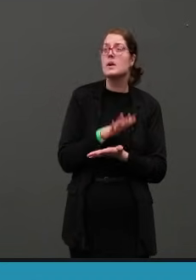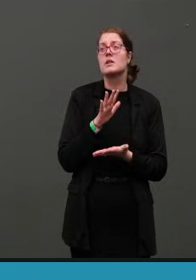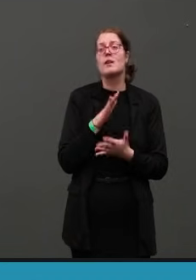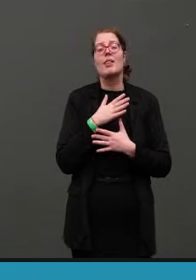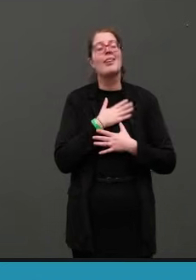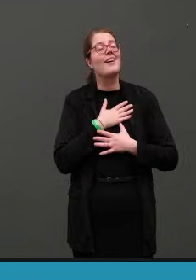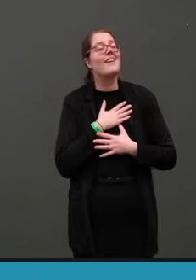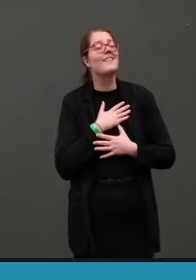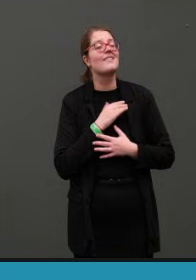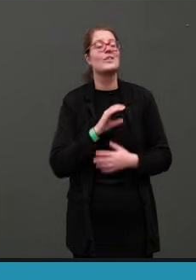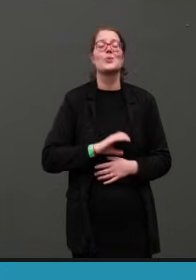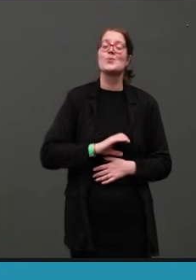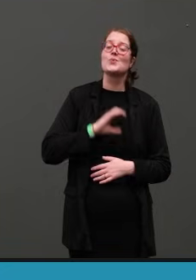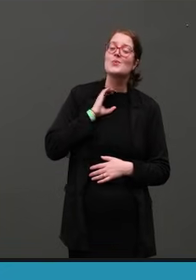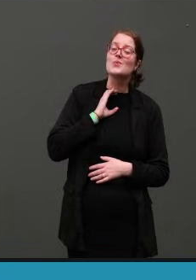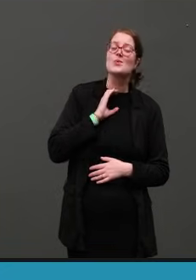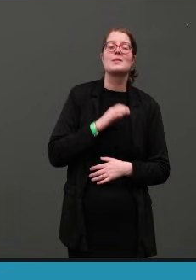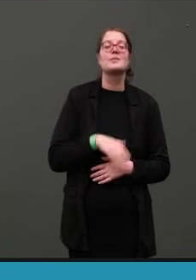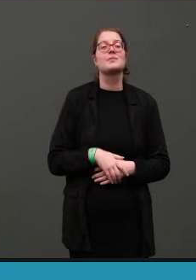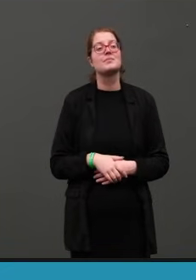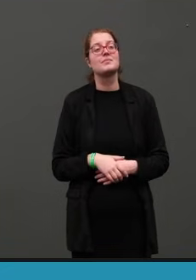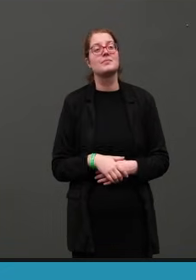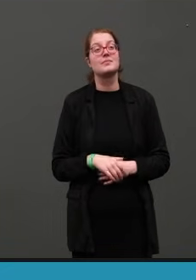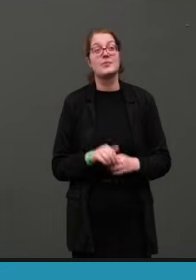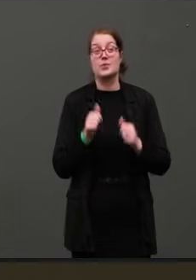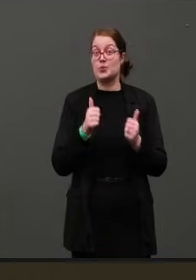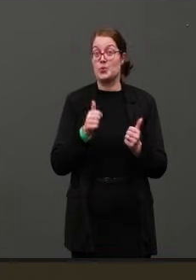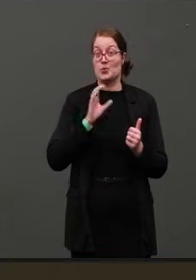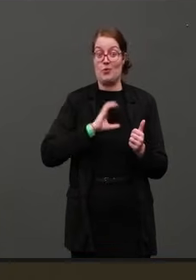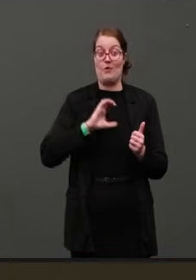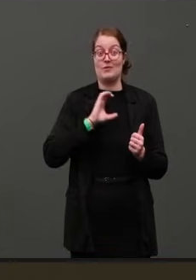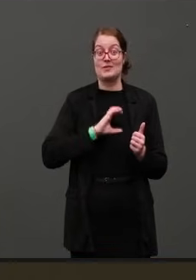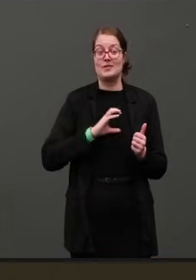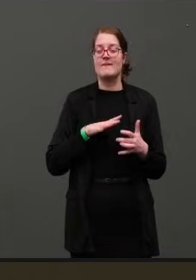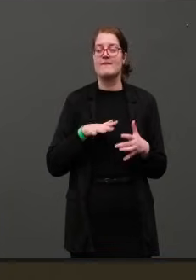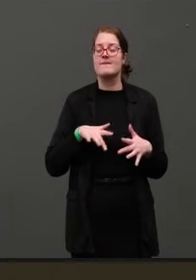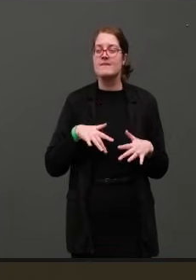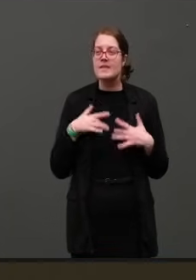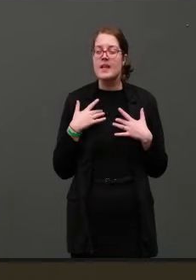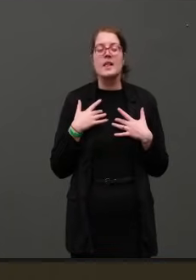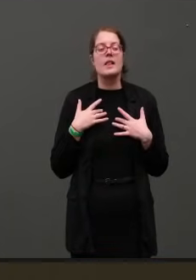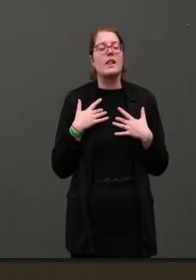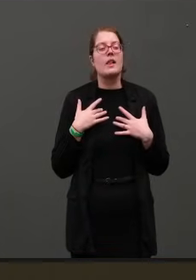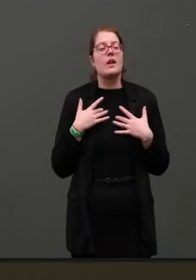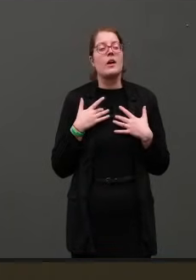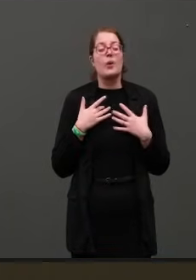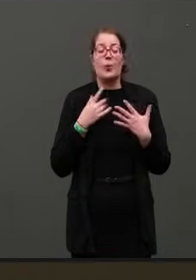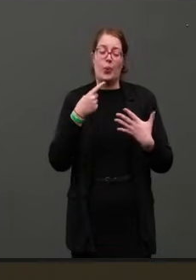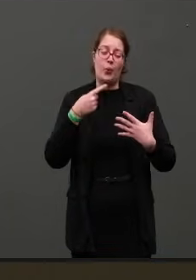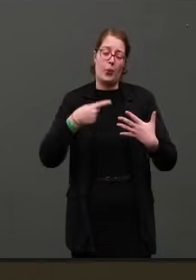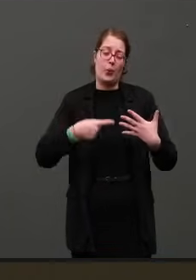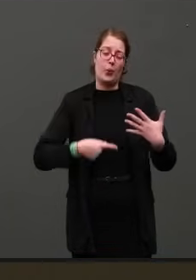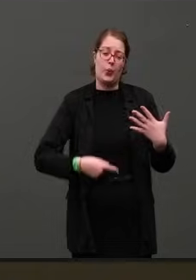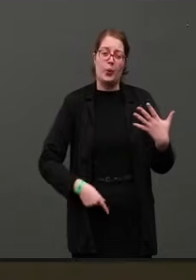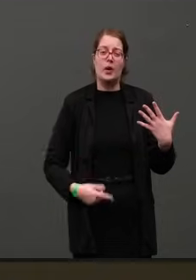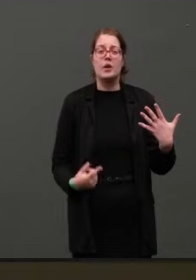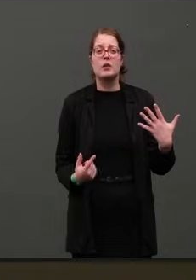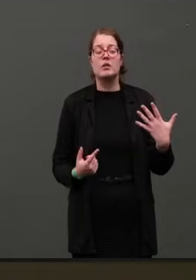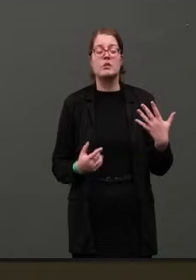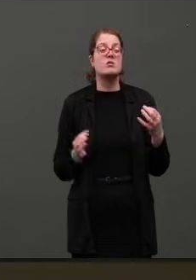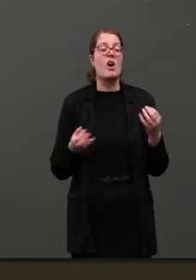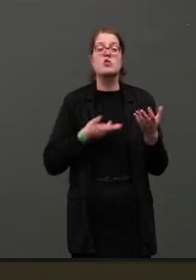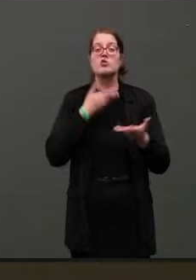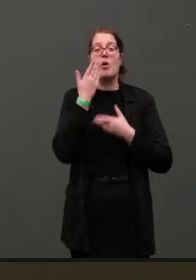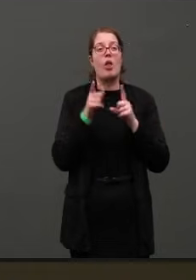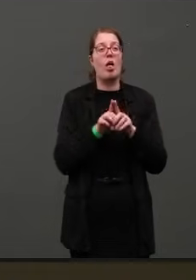confident. Great characters feel all of these things. They don't go through a story like a robot with